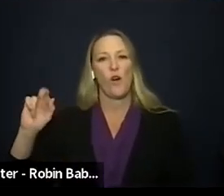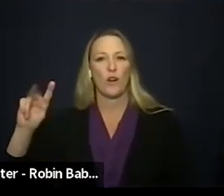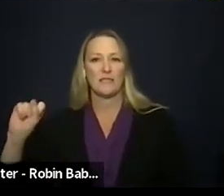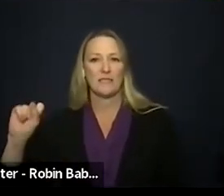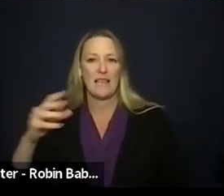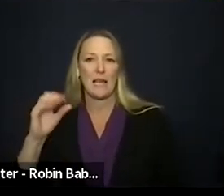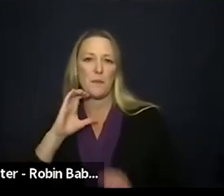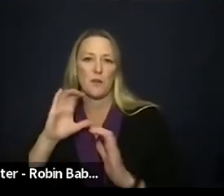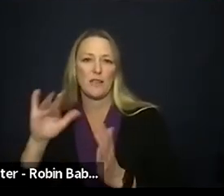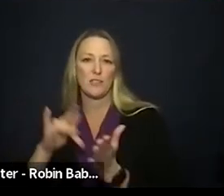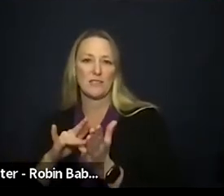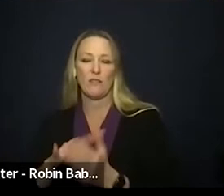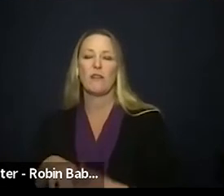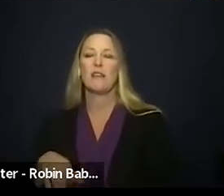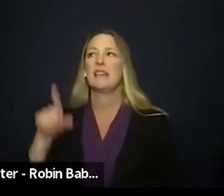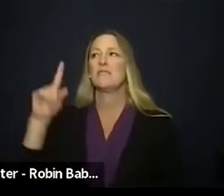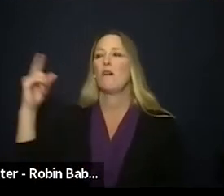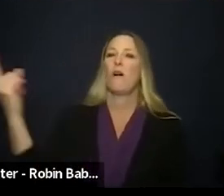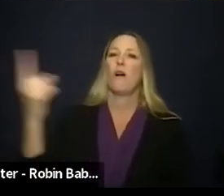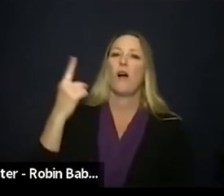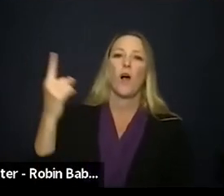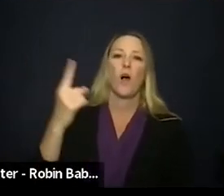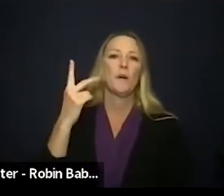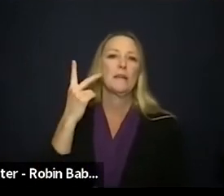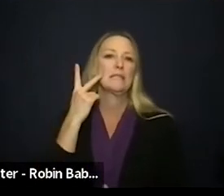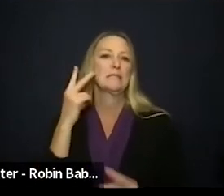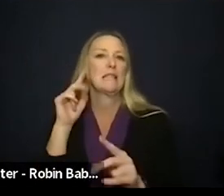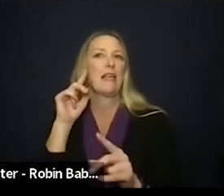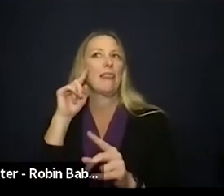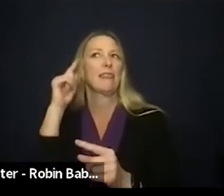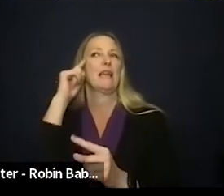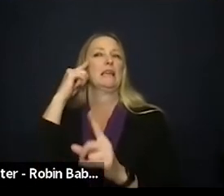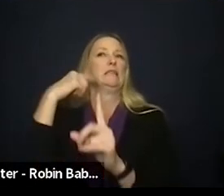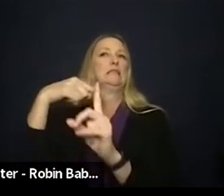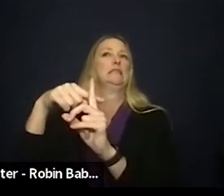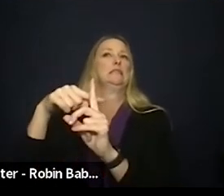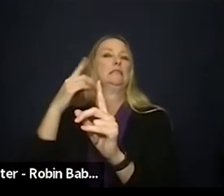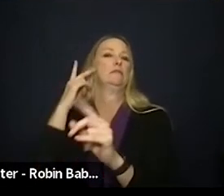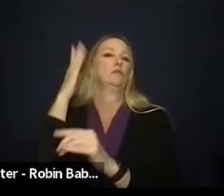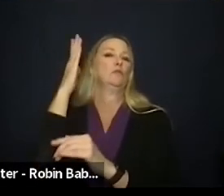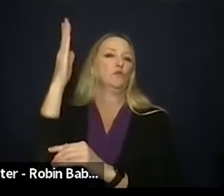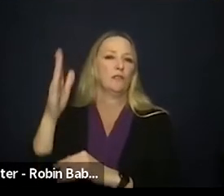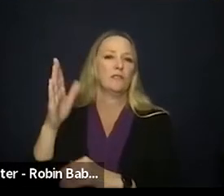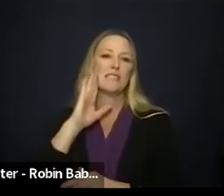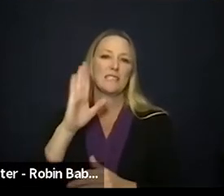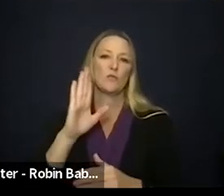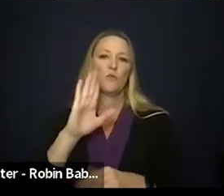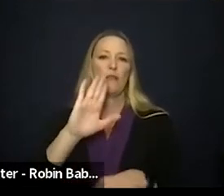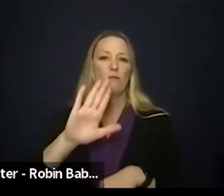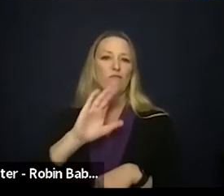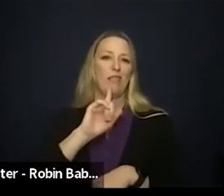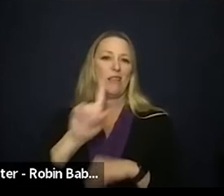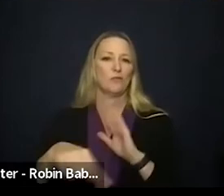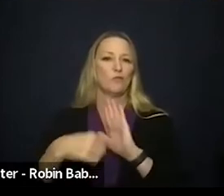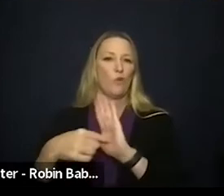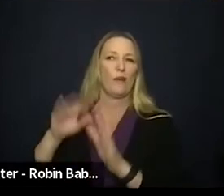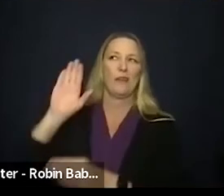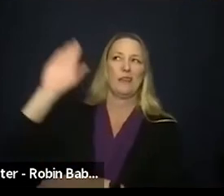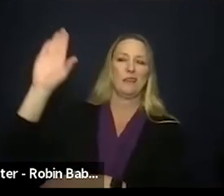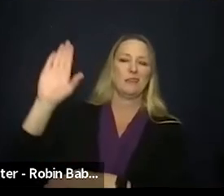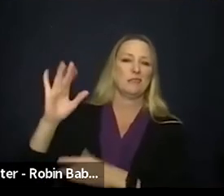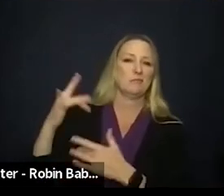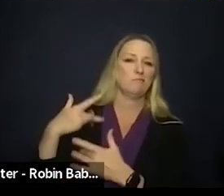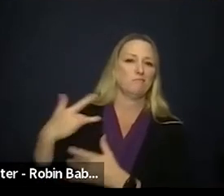ealings has always been an innovator and forward thinker and this new facility will exemplify those traits his continued support for